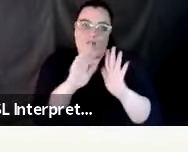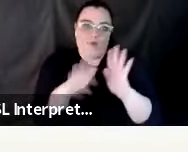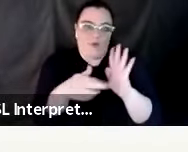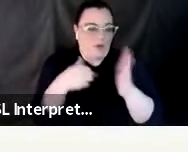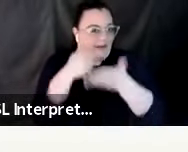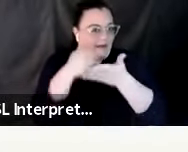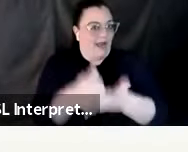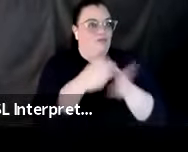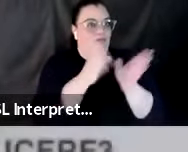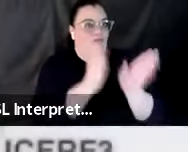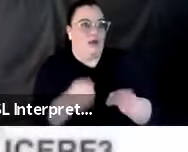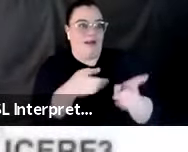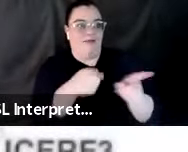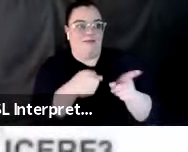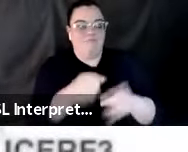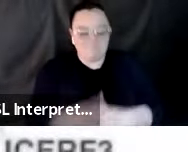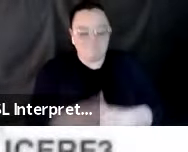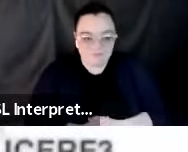Thank you.